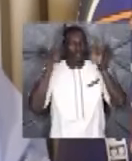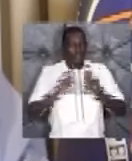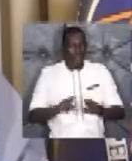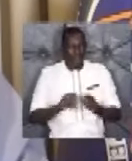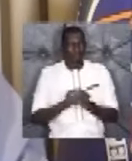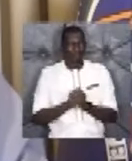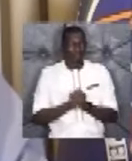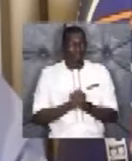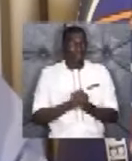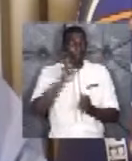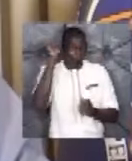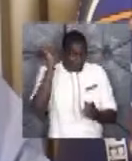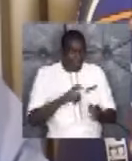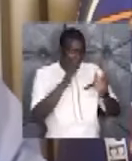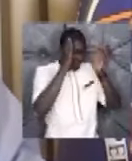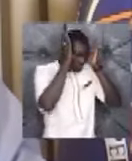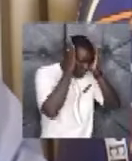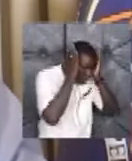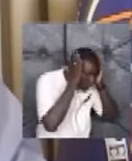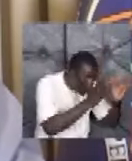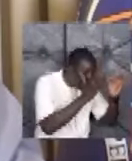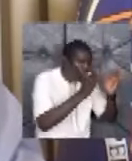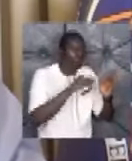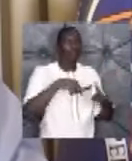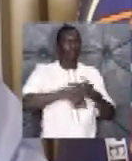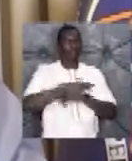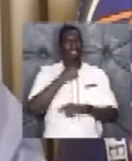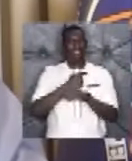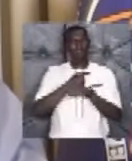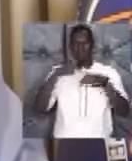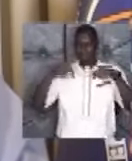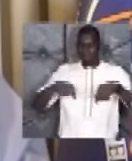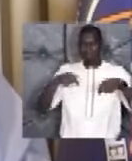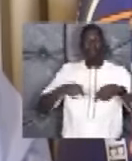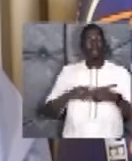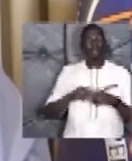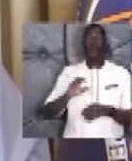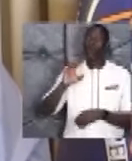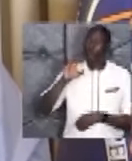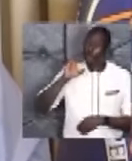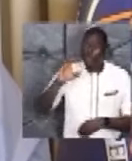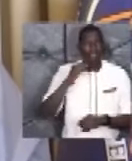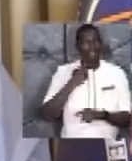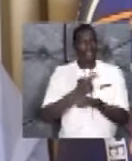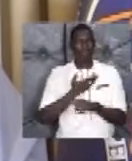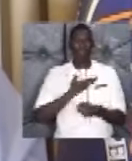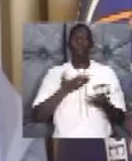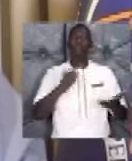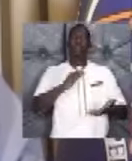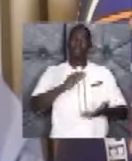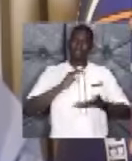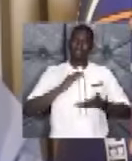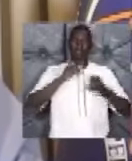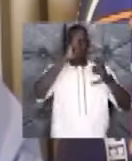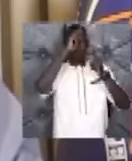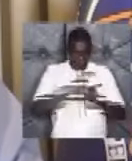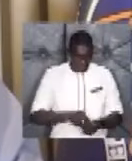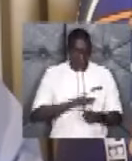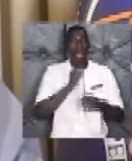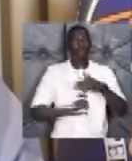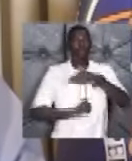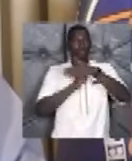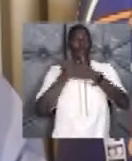law have brought focus to our nation. The country has earned respect and